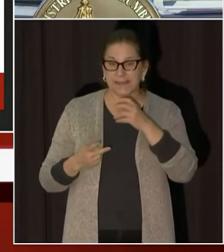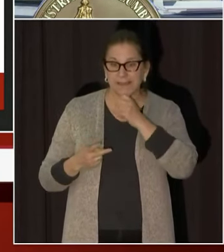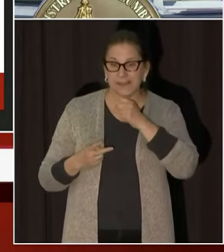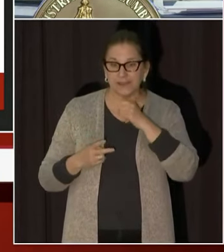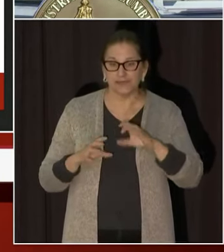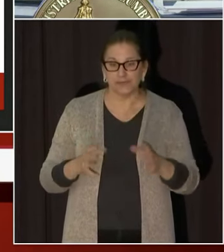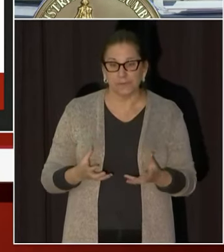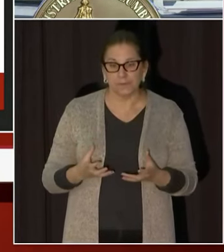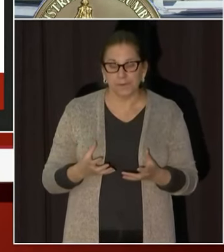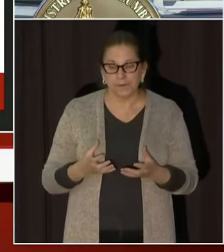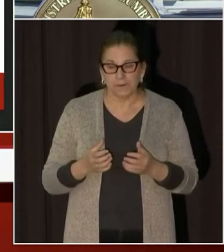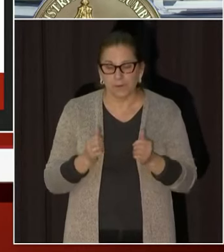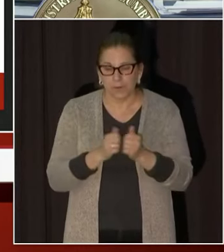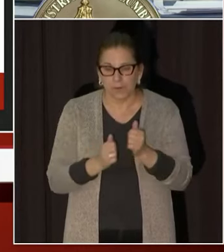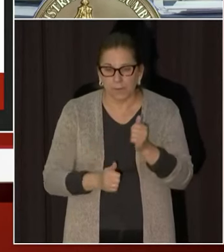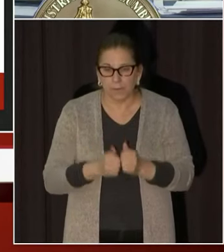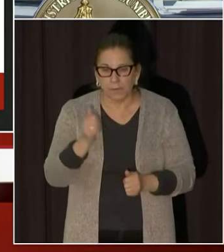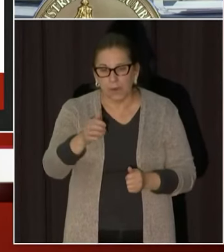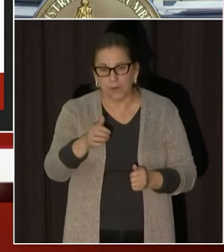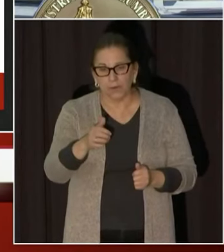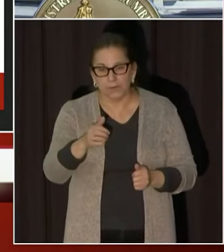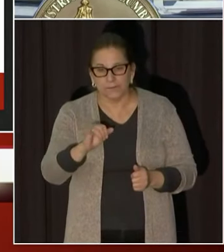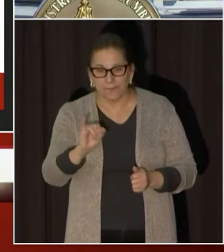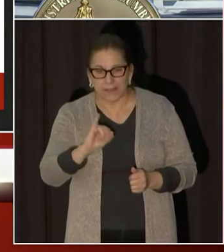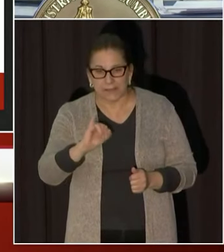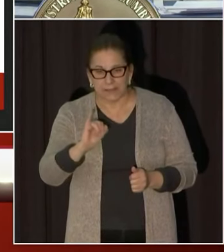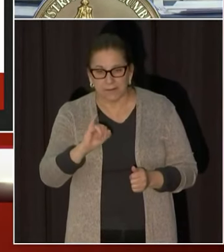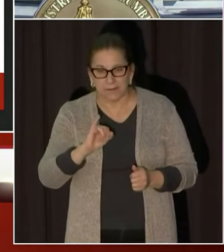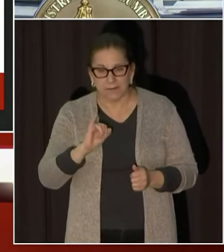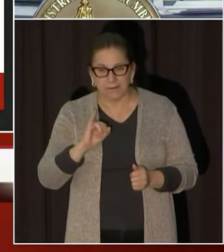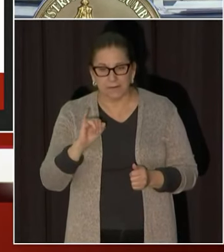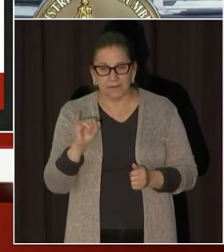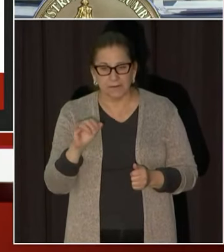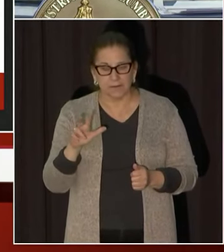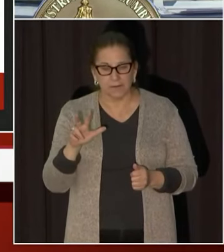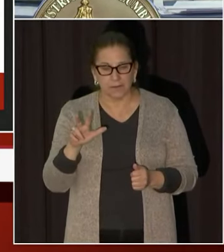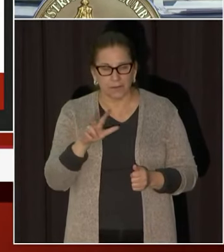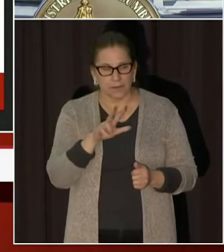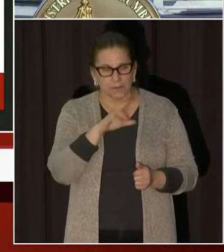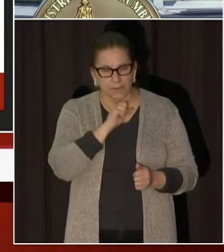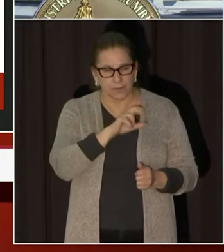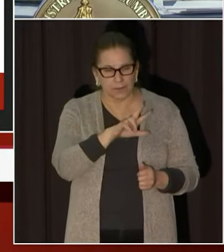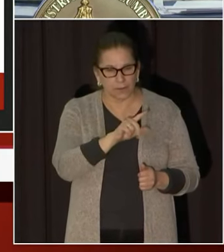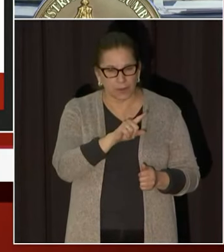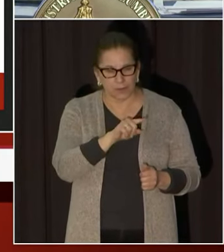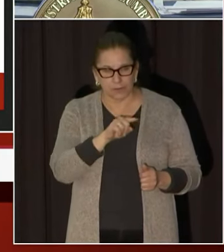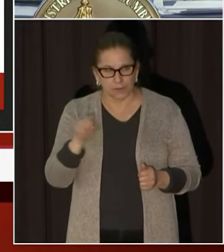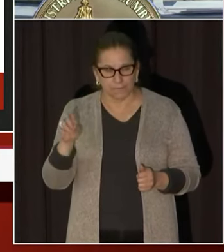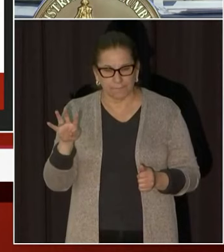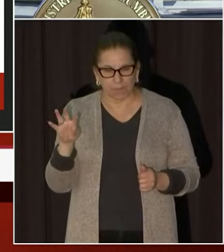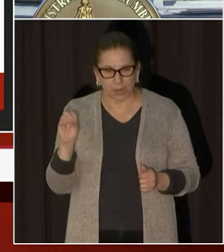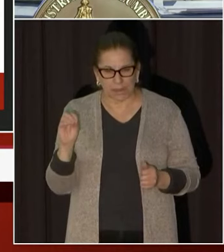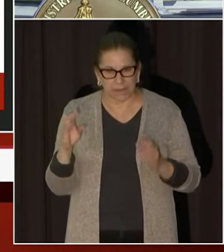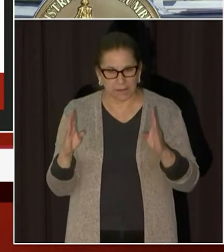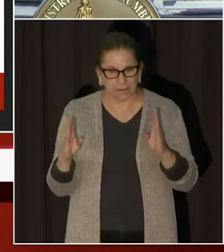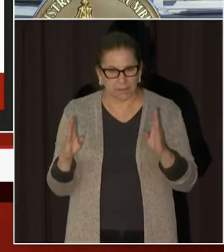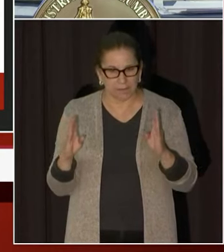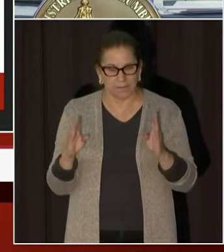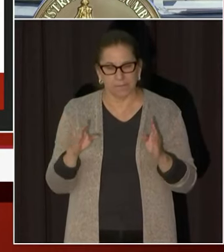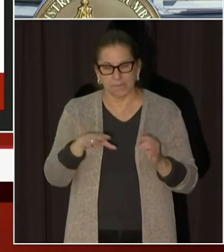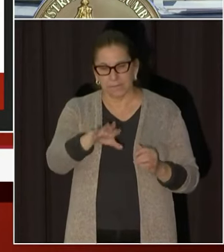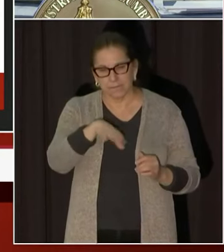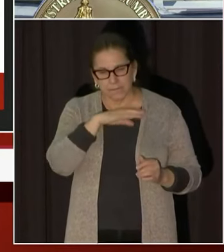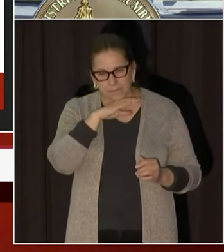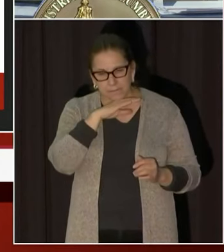infections are people within the 31 to 40 year range. And on